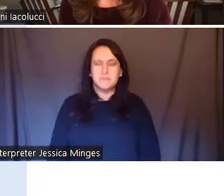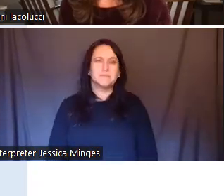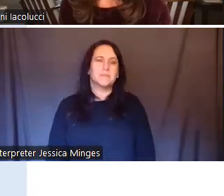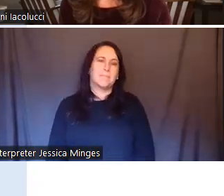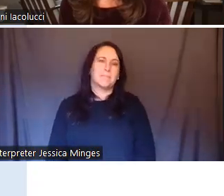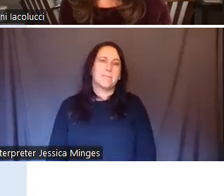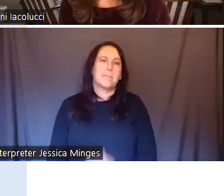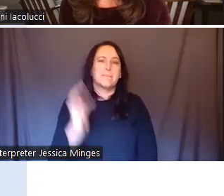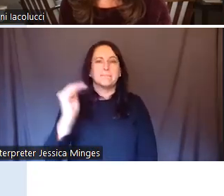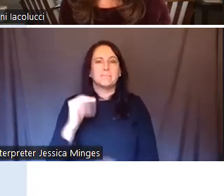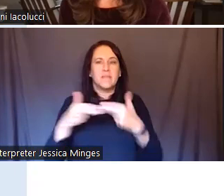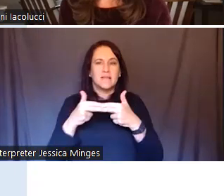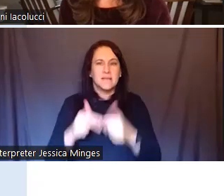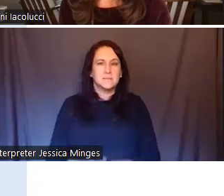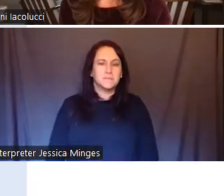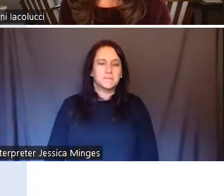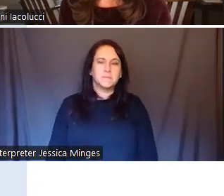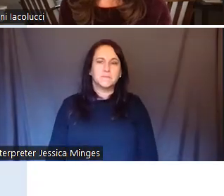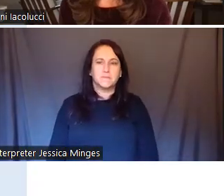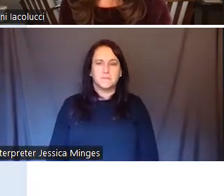Next slide, please.